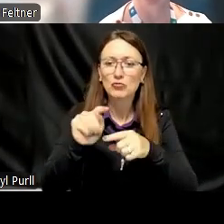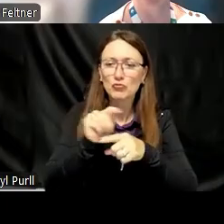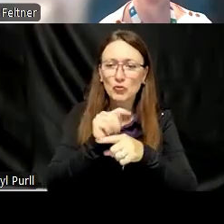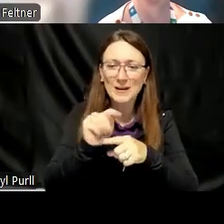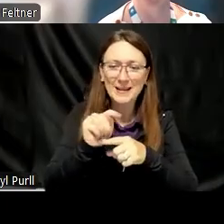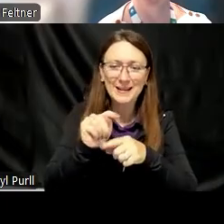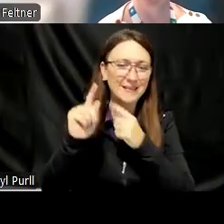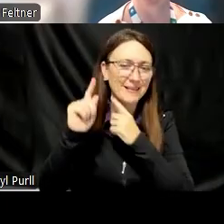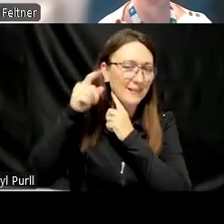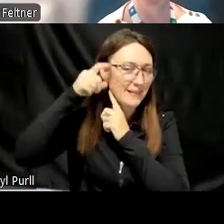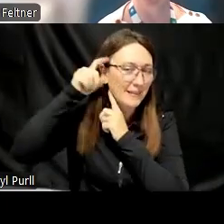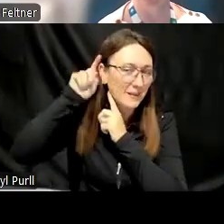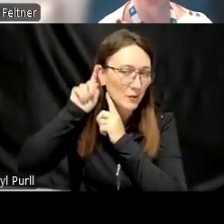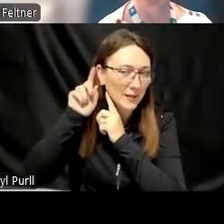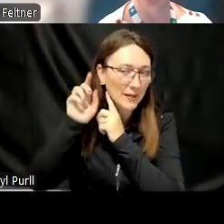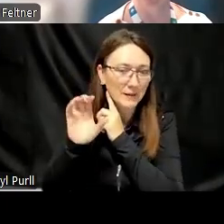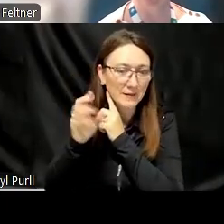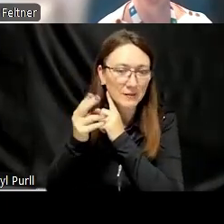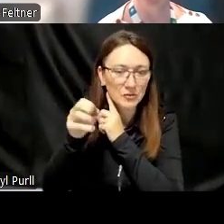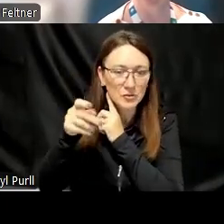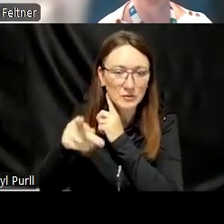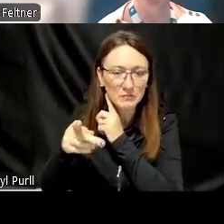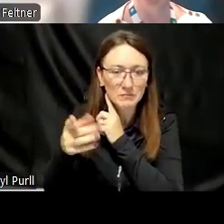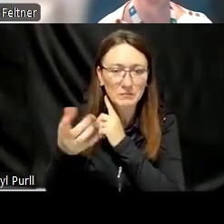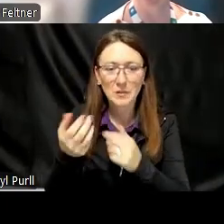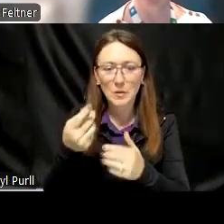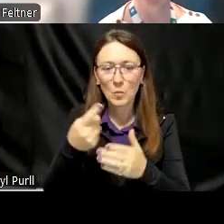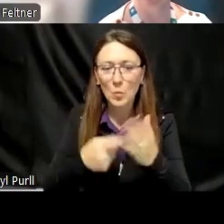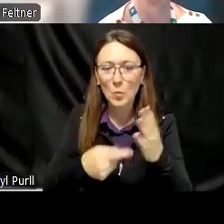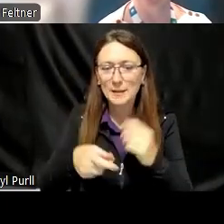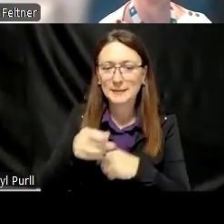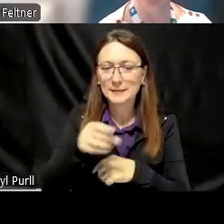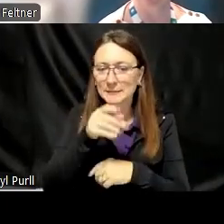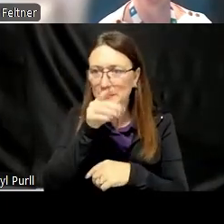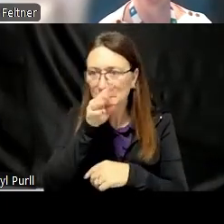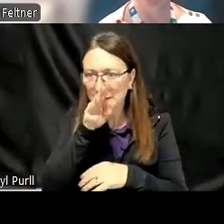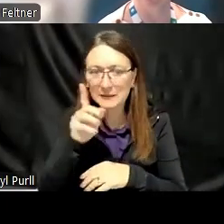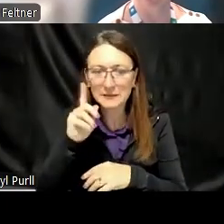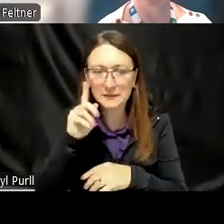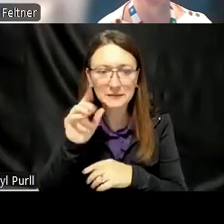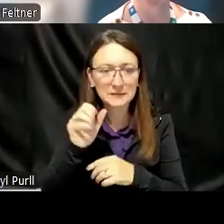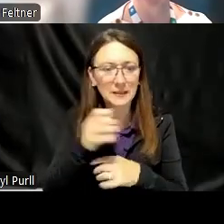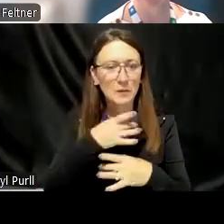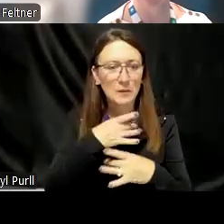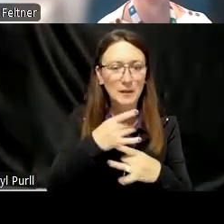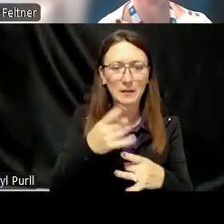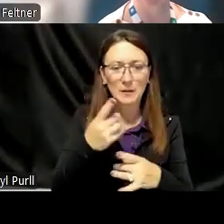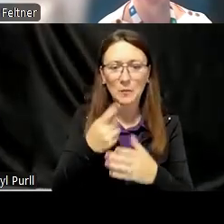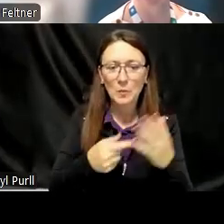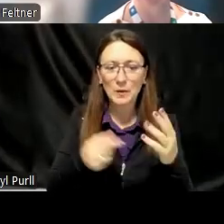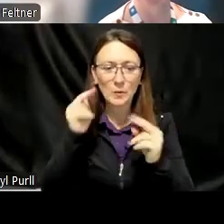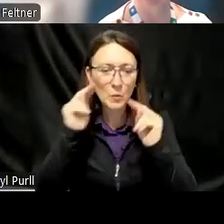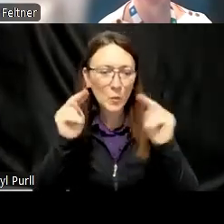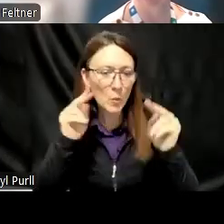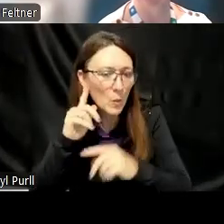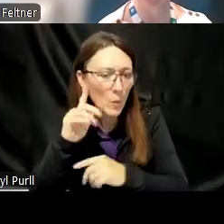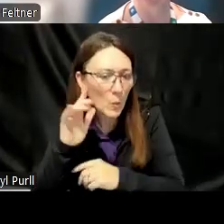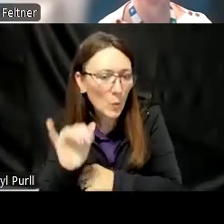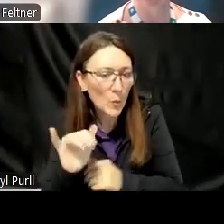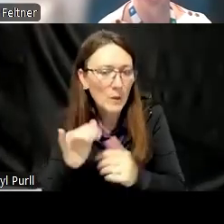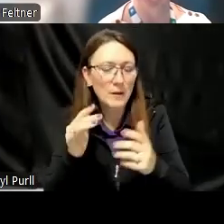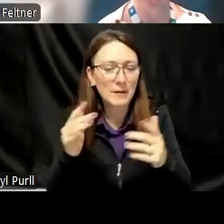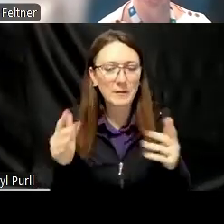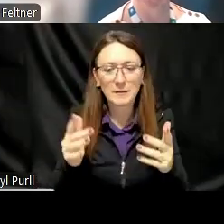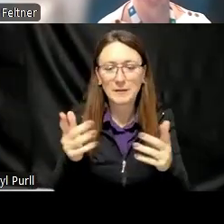chip on what is speech supposed to sound like? What is a bird supposed to sound like? This is what noise looks like. And it's gotten